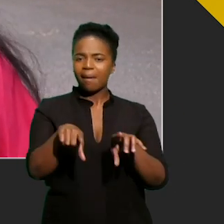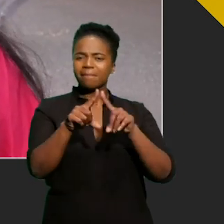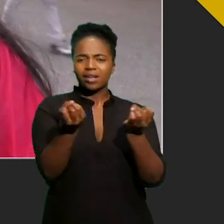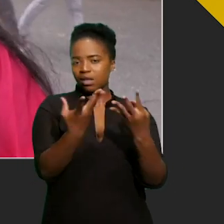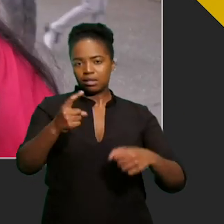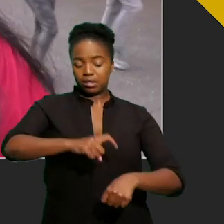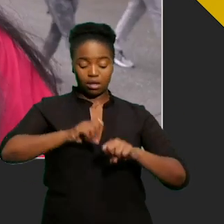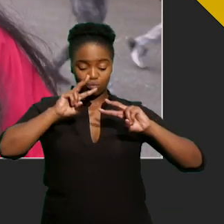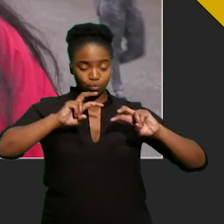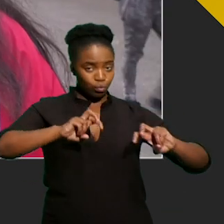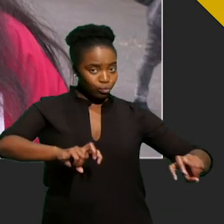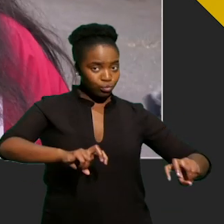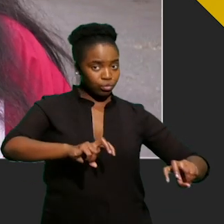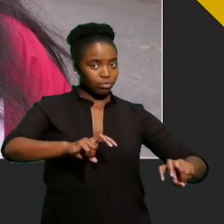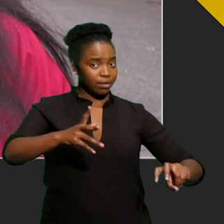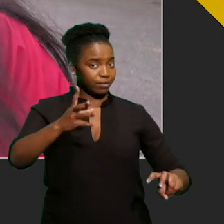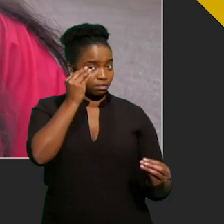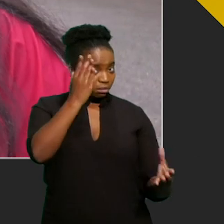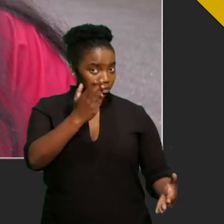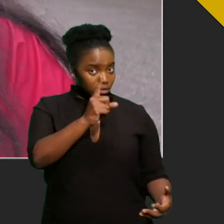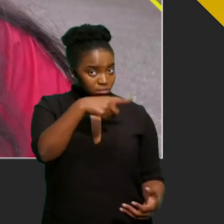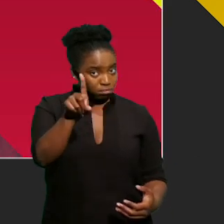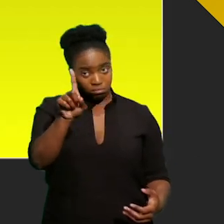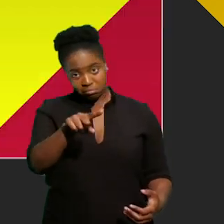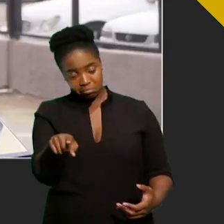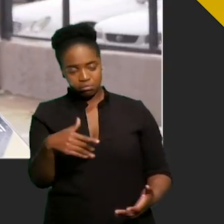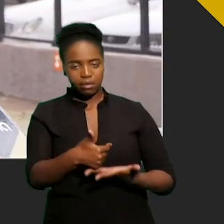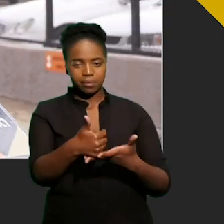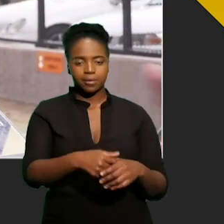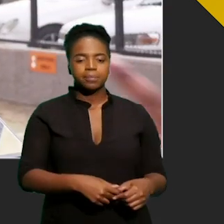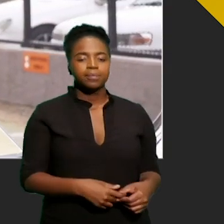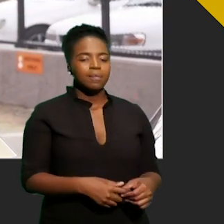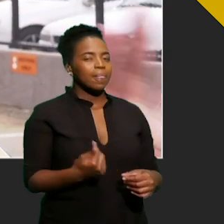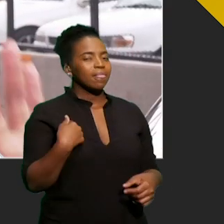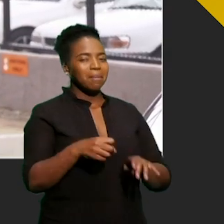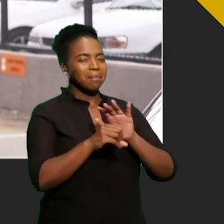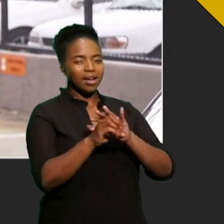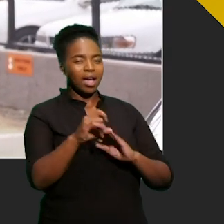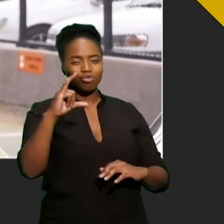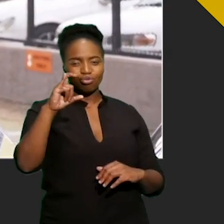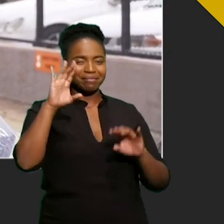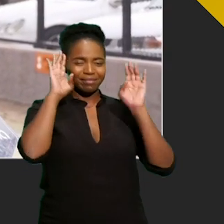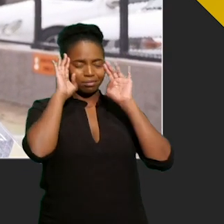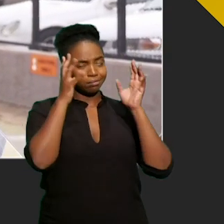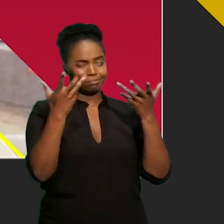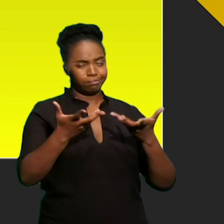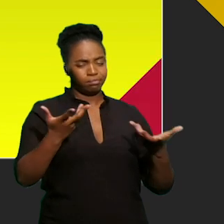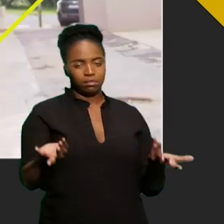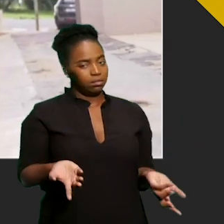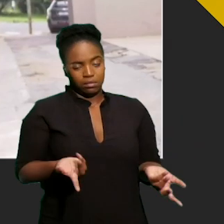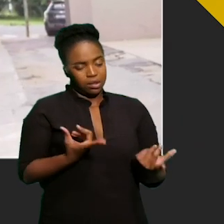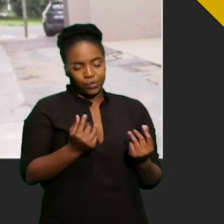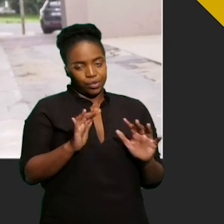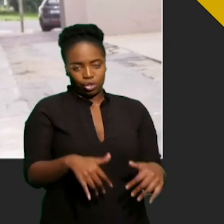cases, doing research and finding out whether the information is correct or not helps to know. Twitter and Instagram and Facebook are just total lies, so